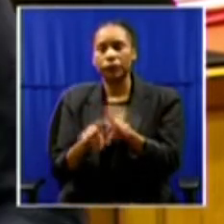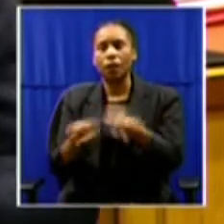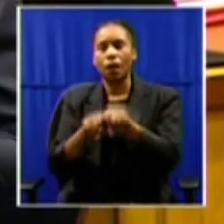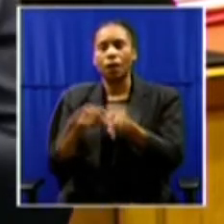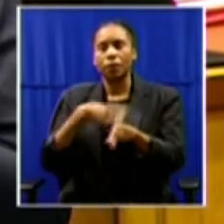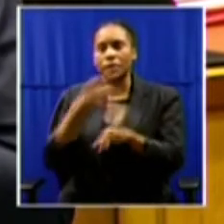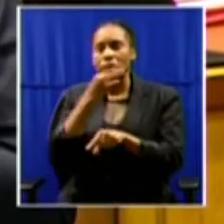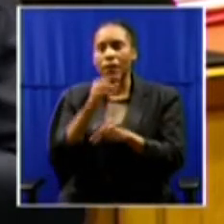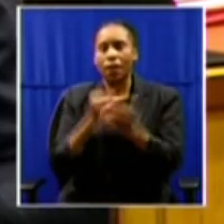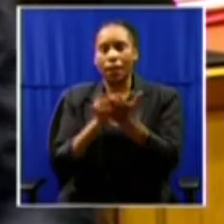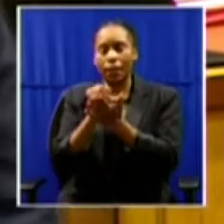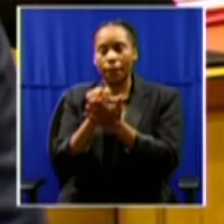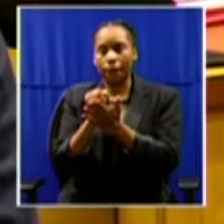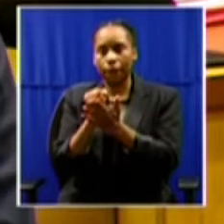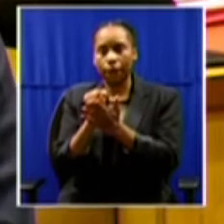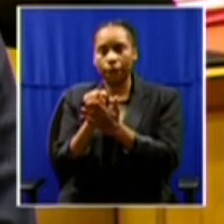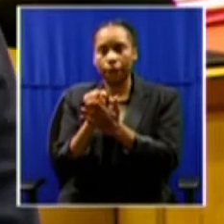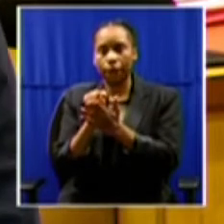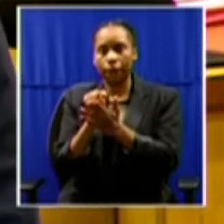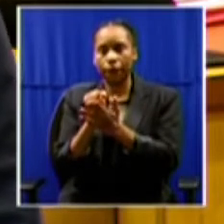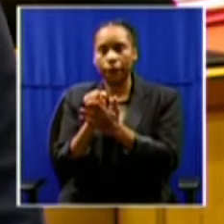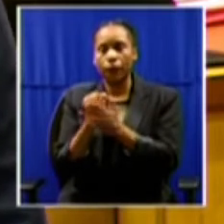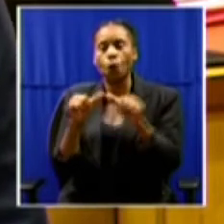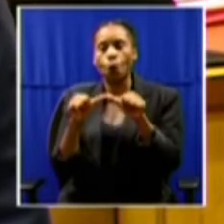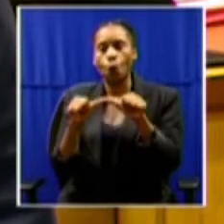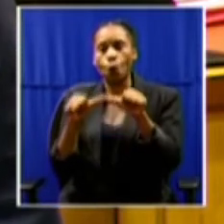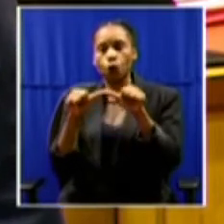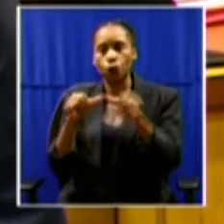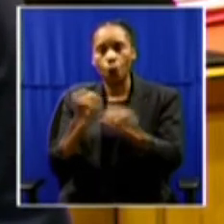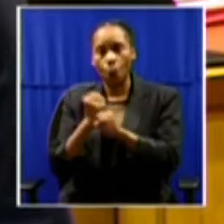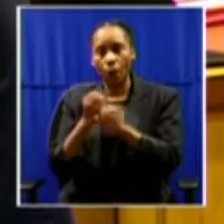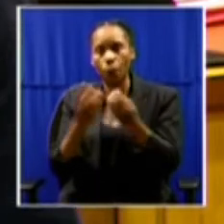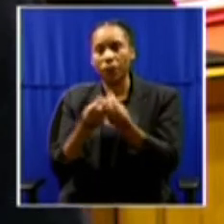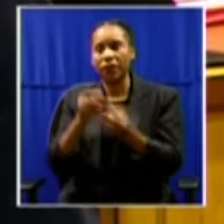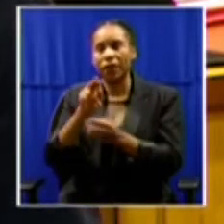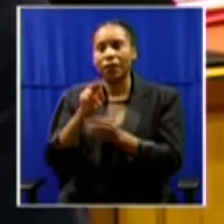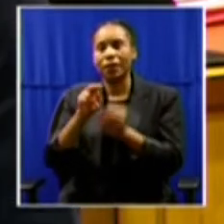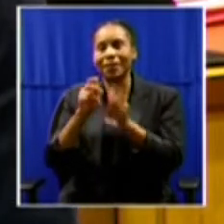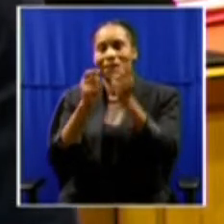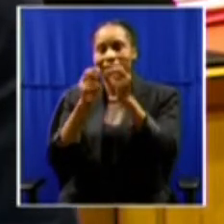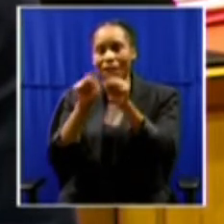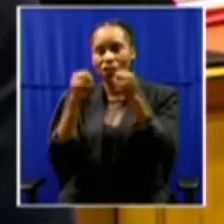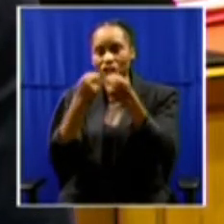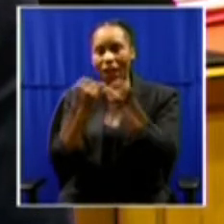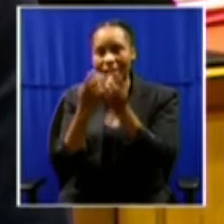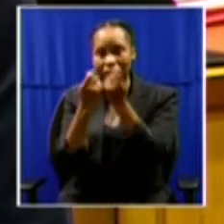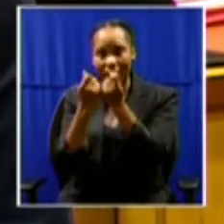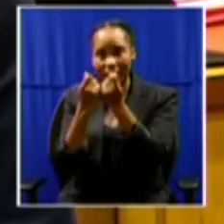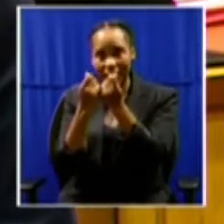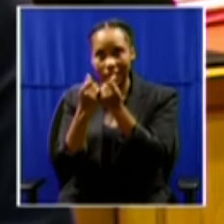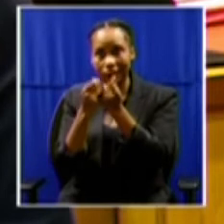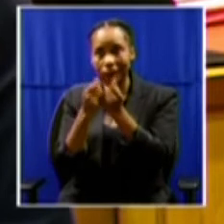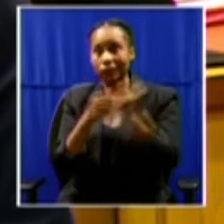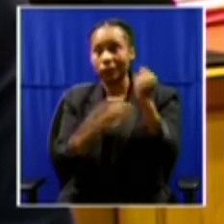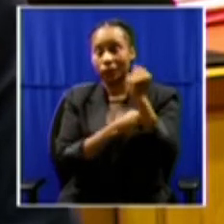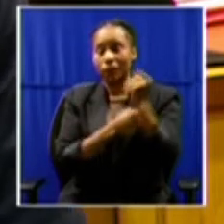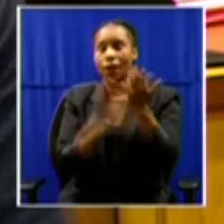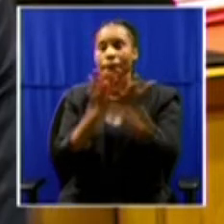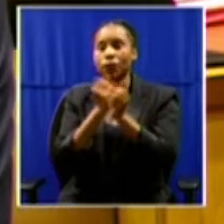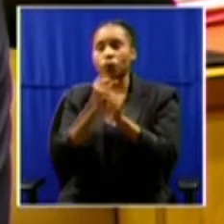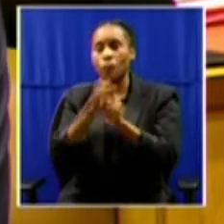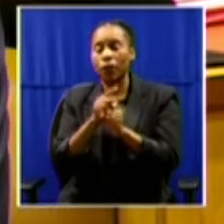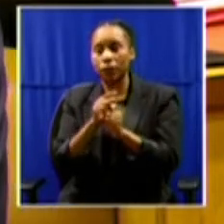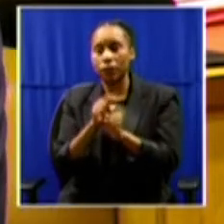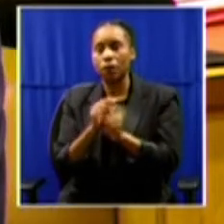earlier, that we will continue to work with the National Treasury to ensure and protect the sustainability